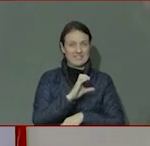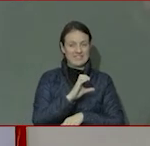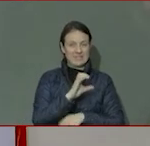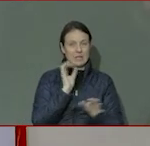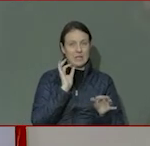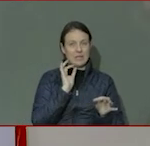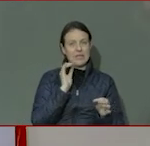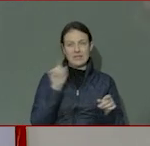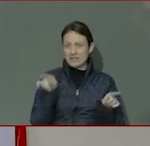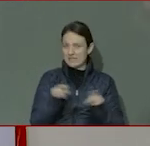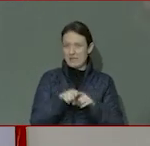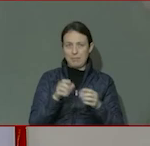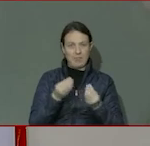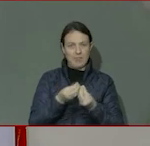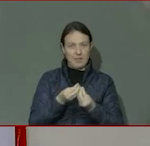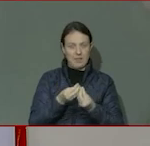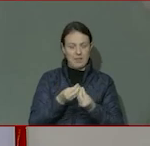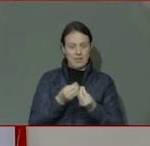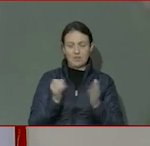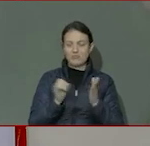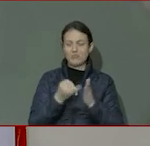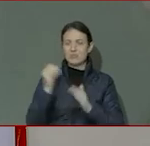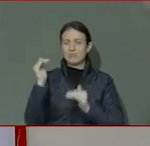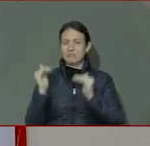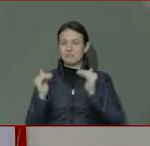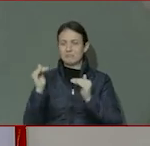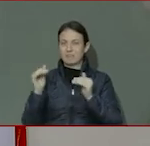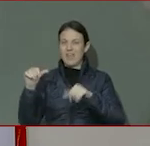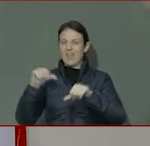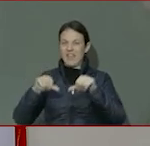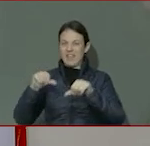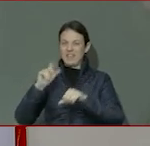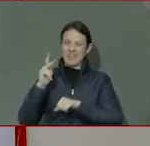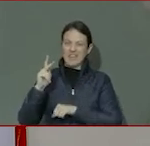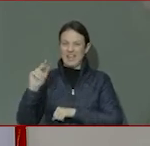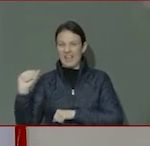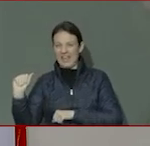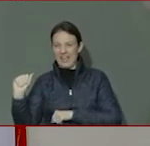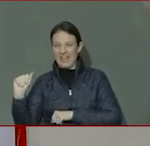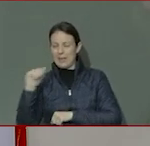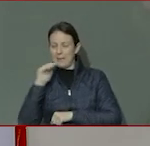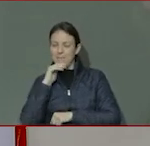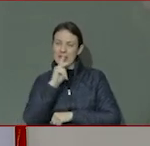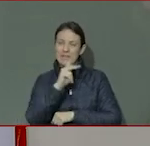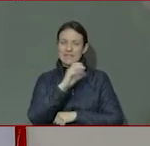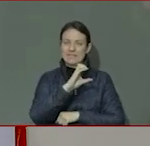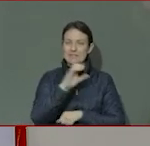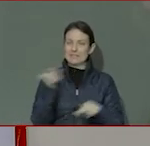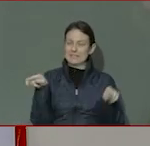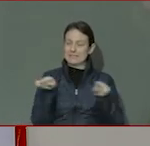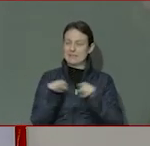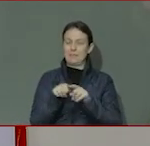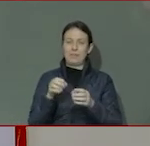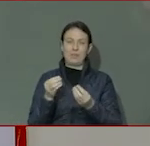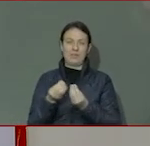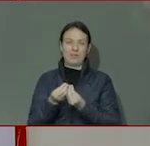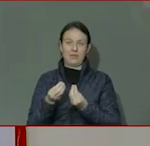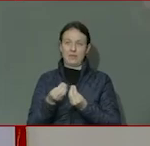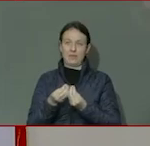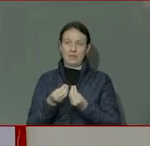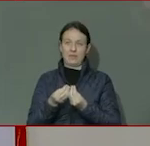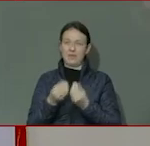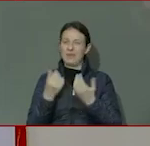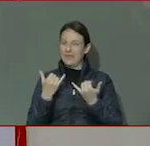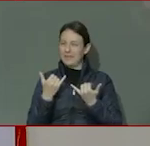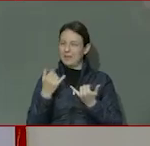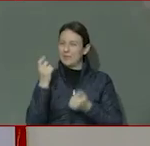specifically the equilibrium constant for acids. So it's the same as Kc. So you see how easy it will be for us